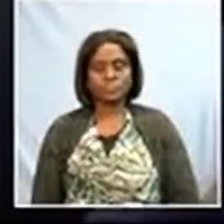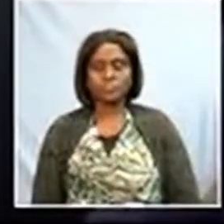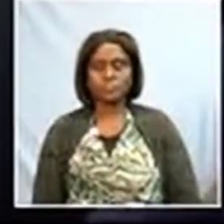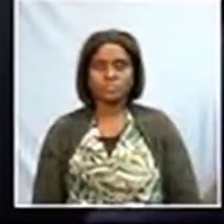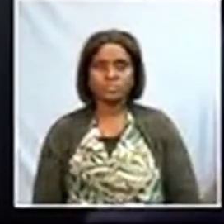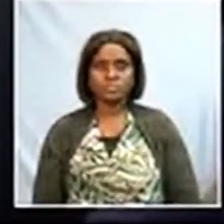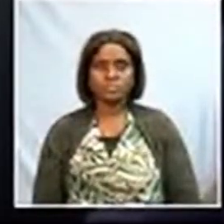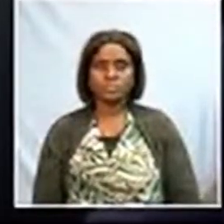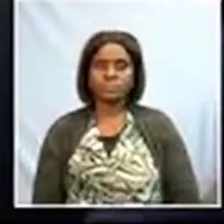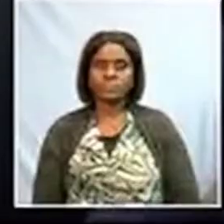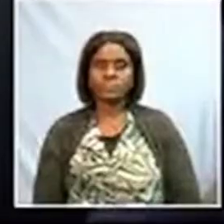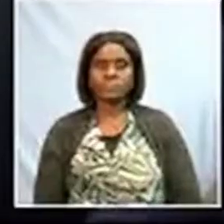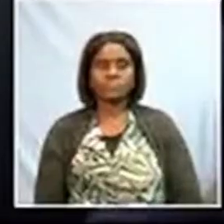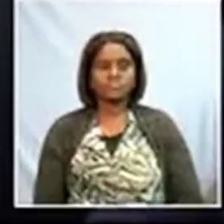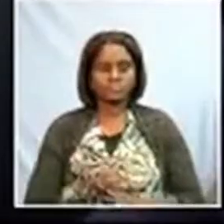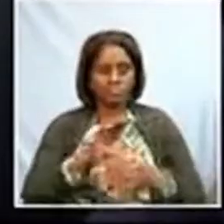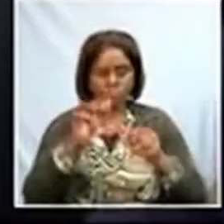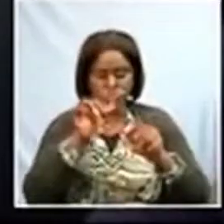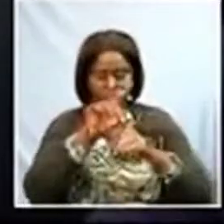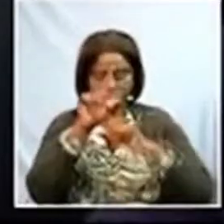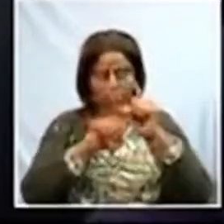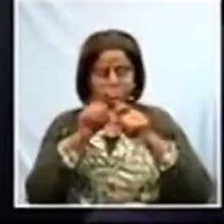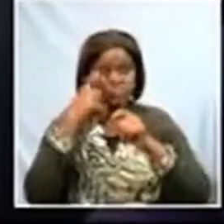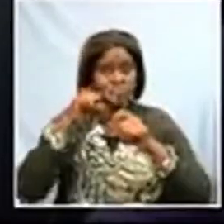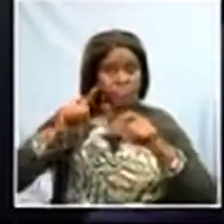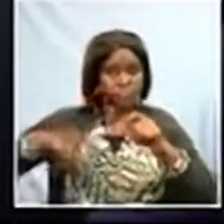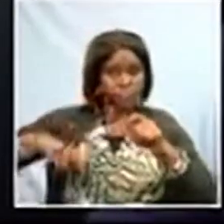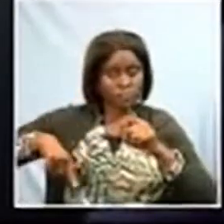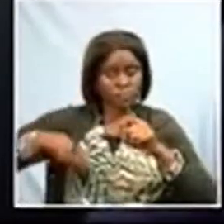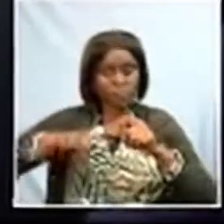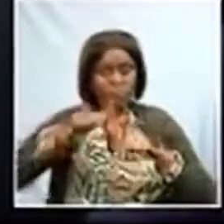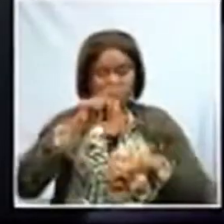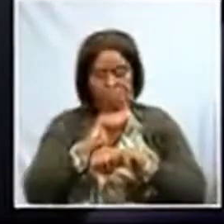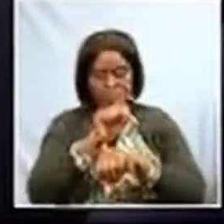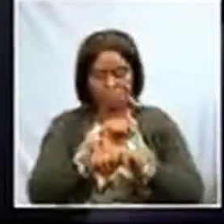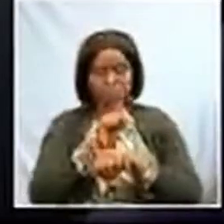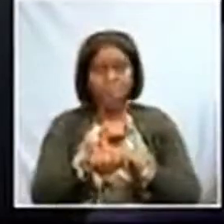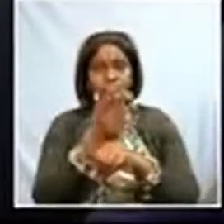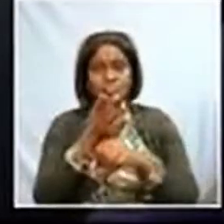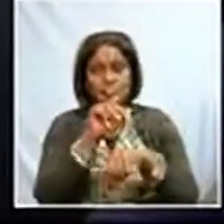The general question for these delayed projects is,